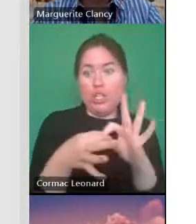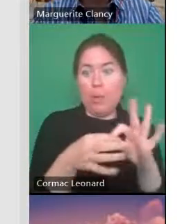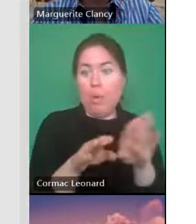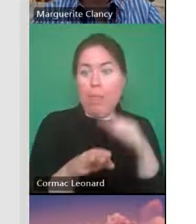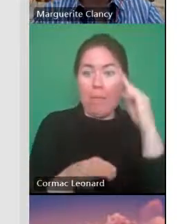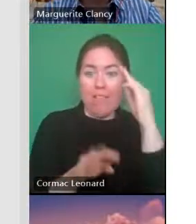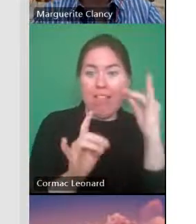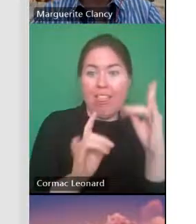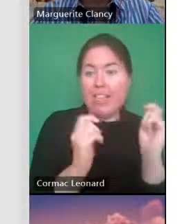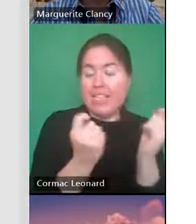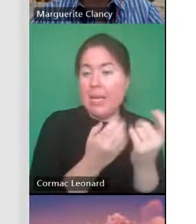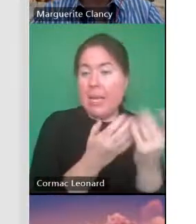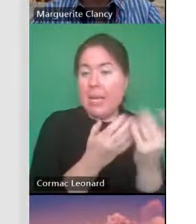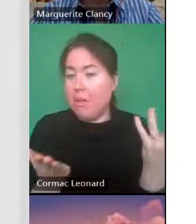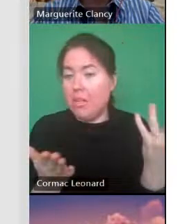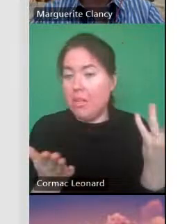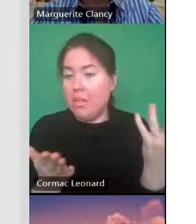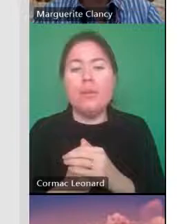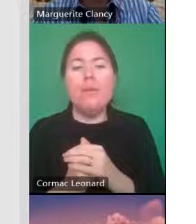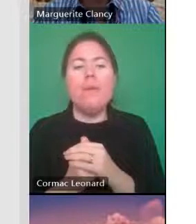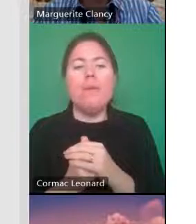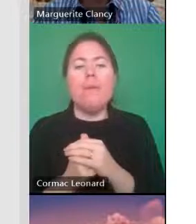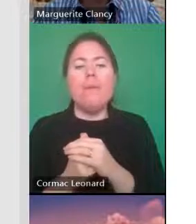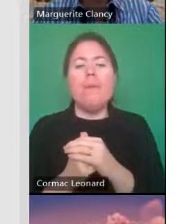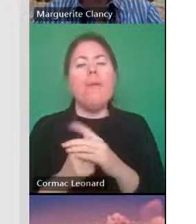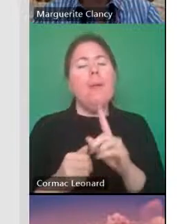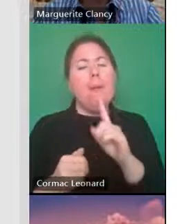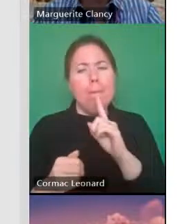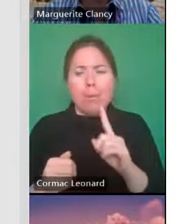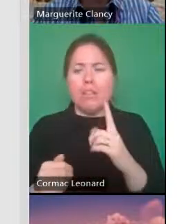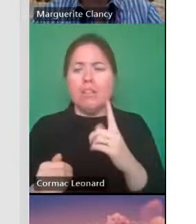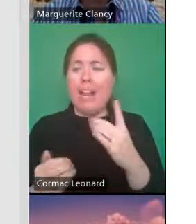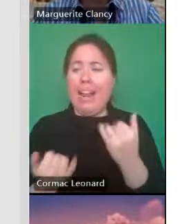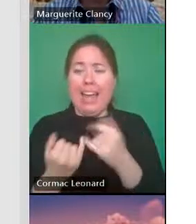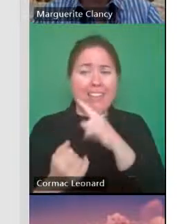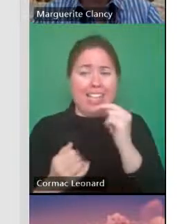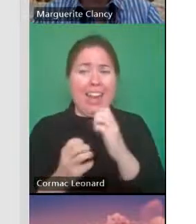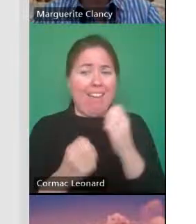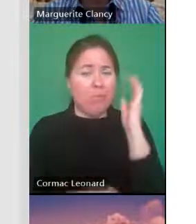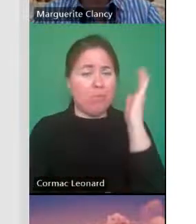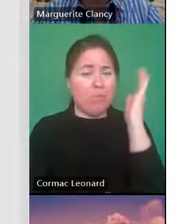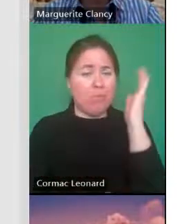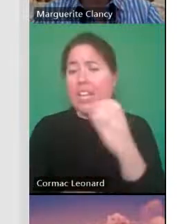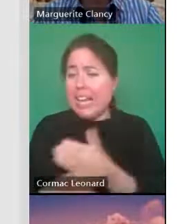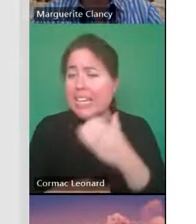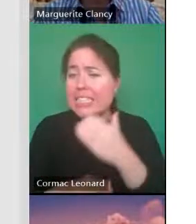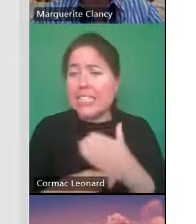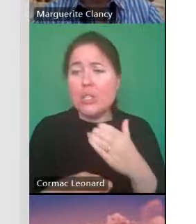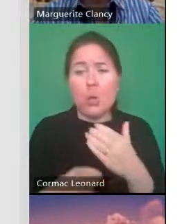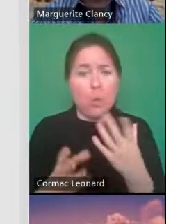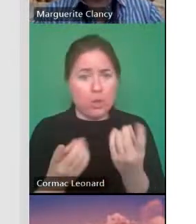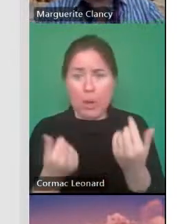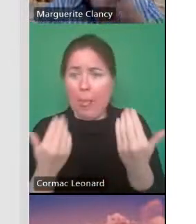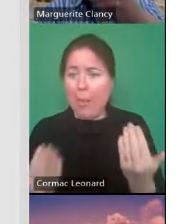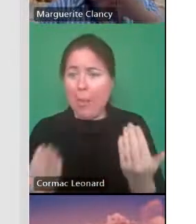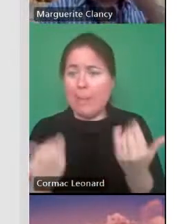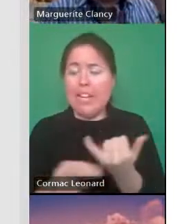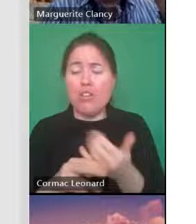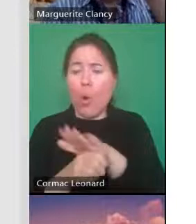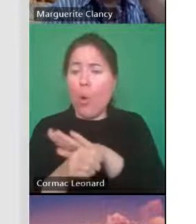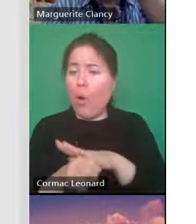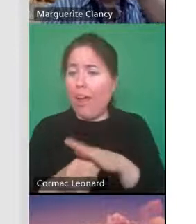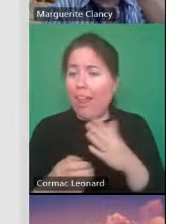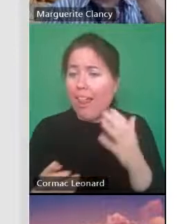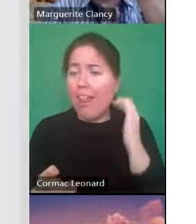will say is what I've said at all of our sessions: continue to do what you're doing in your local area. Continue